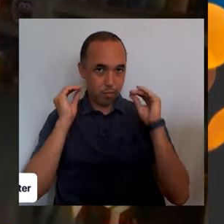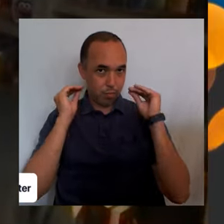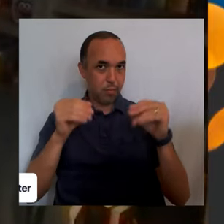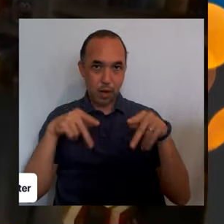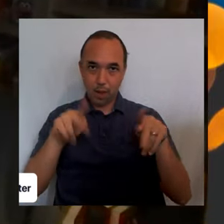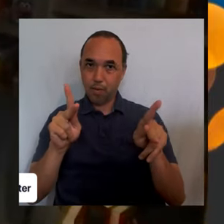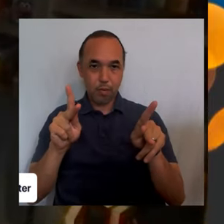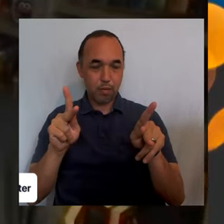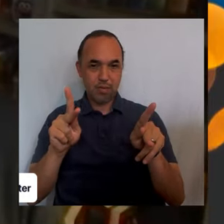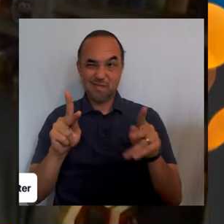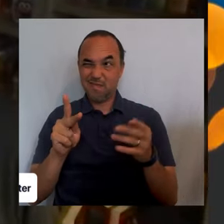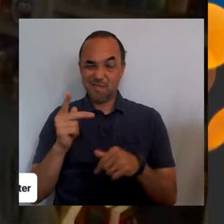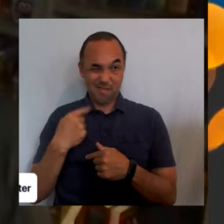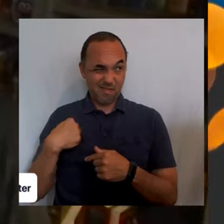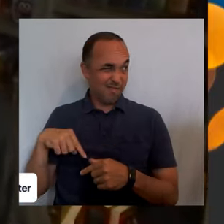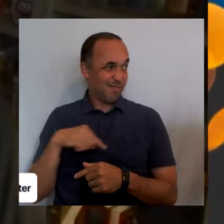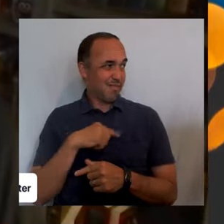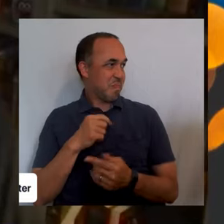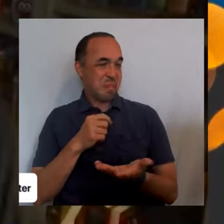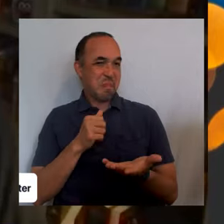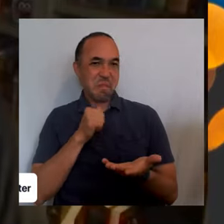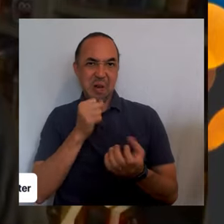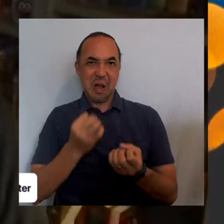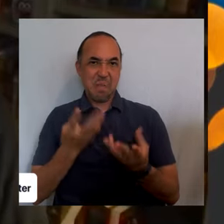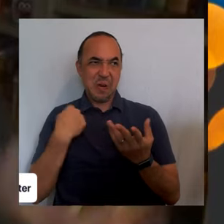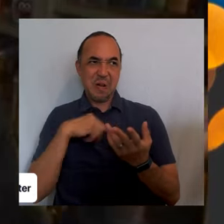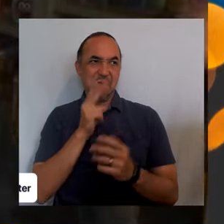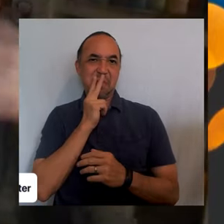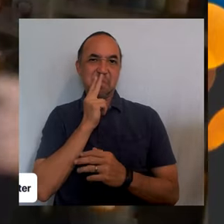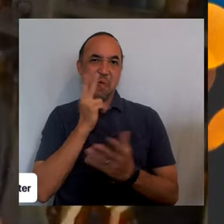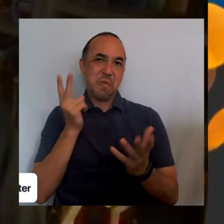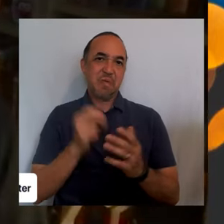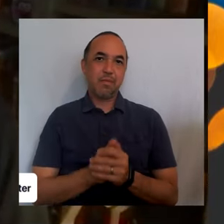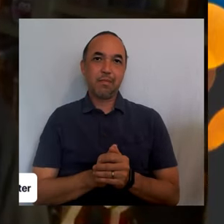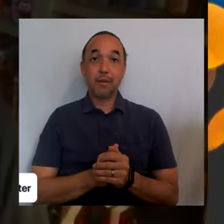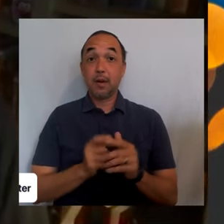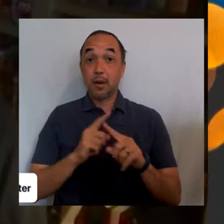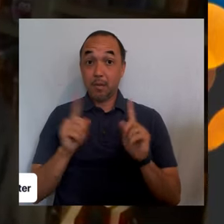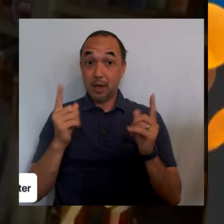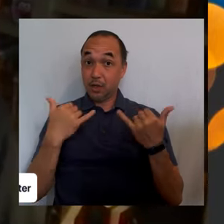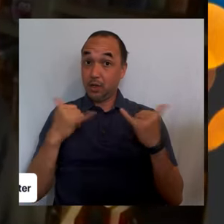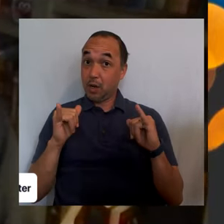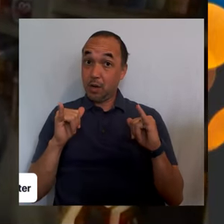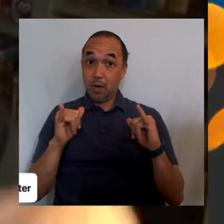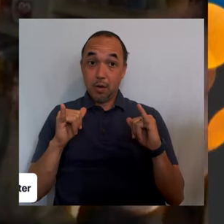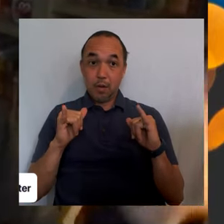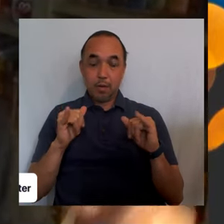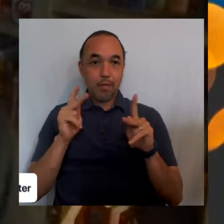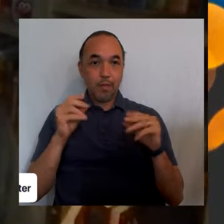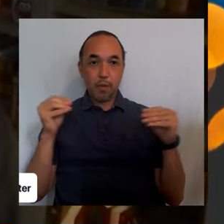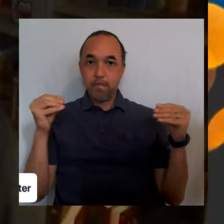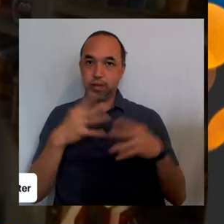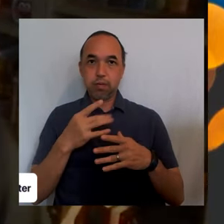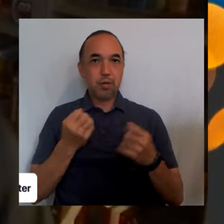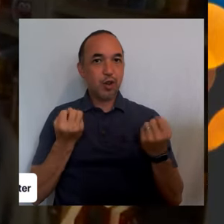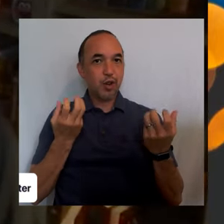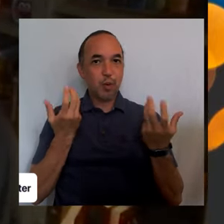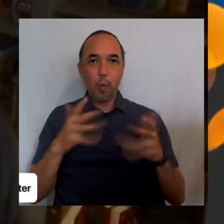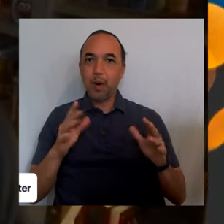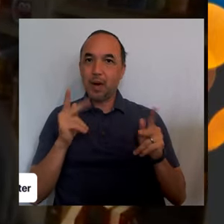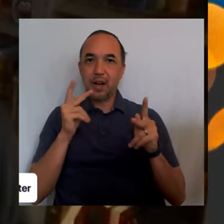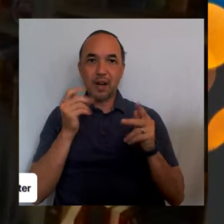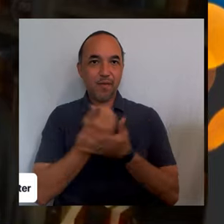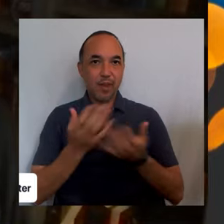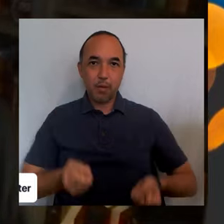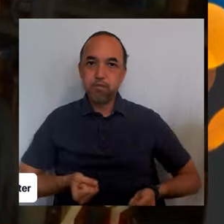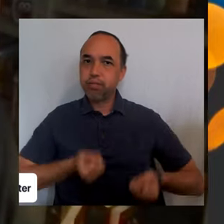Not many of us are on our crew, but they were that scared that things would just go up in flames. It was